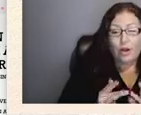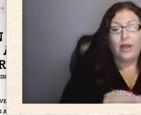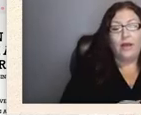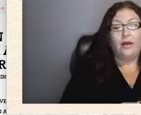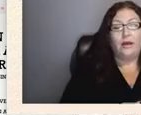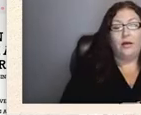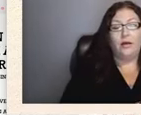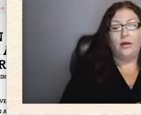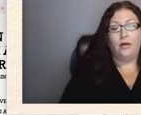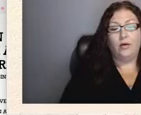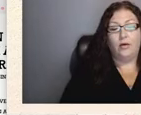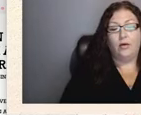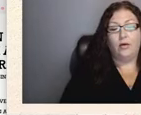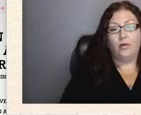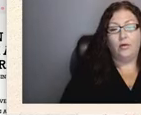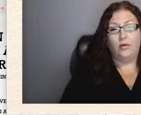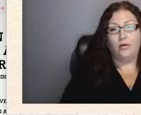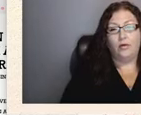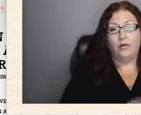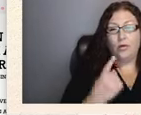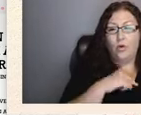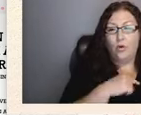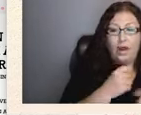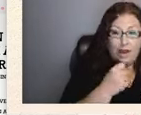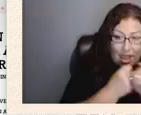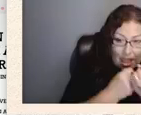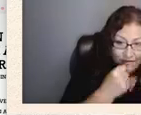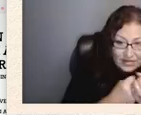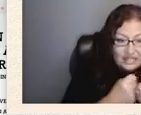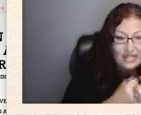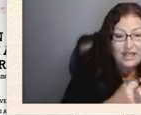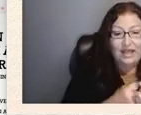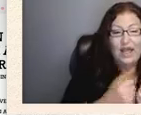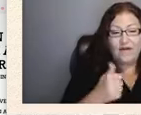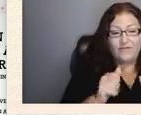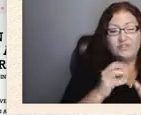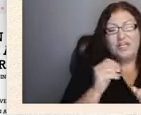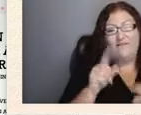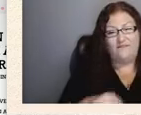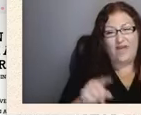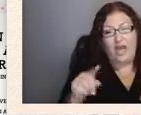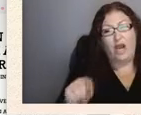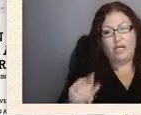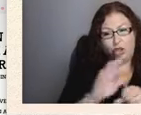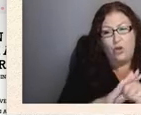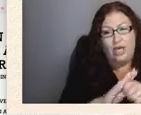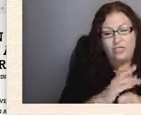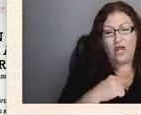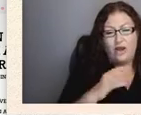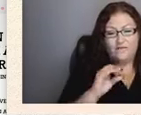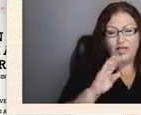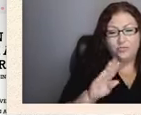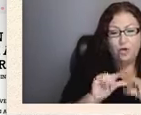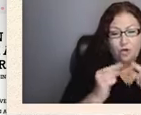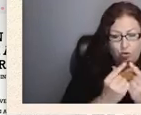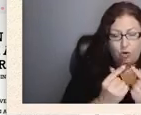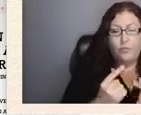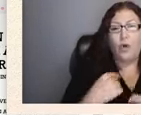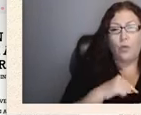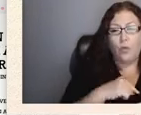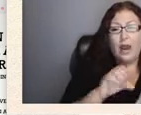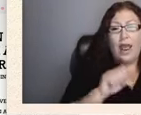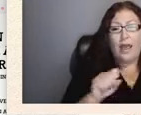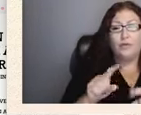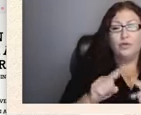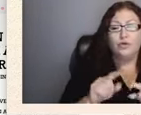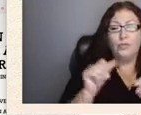championing advocacy efforts, and very occasionally on our Facebook group, we also are able to post some employment